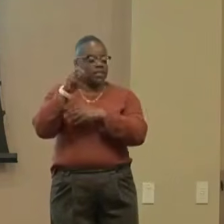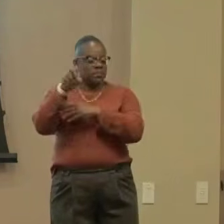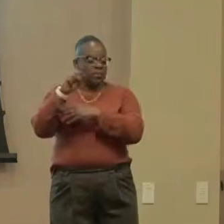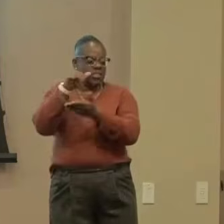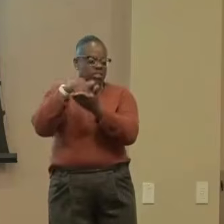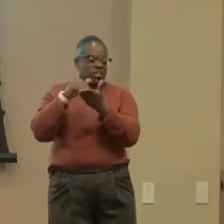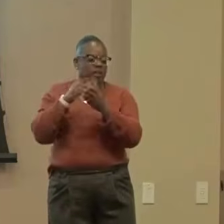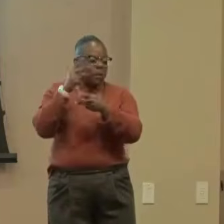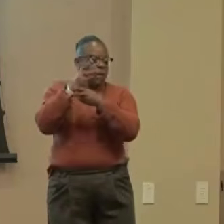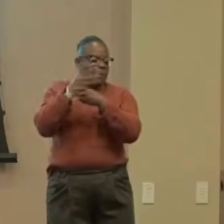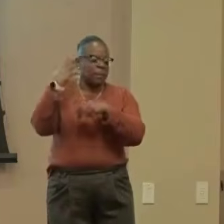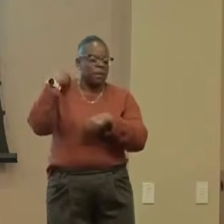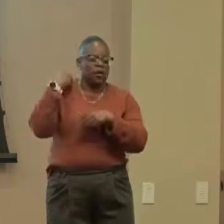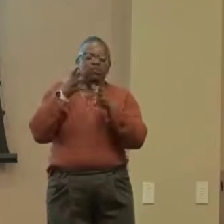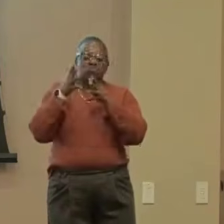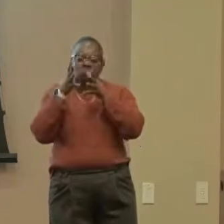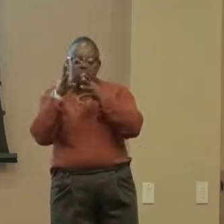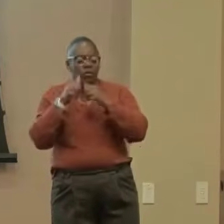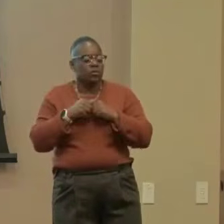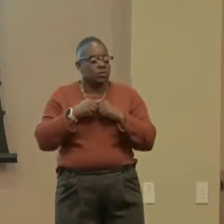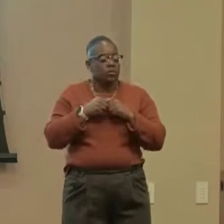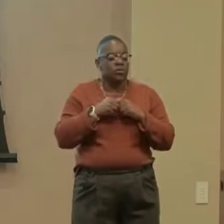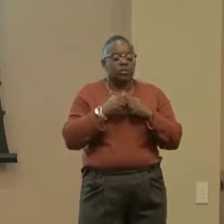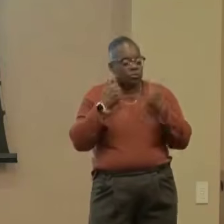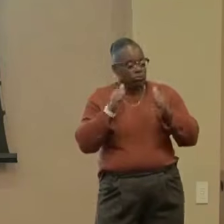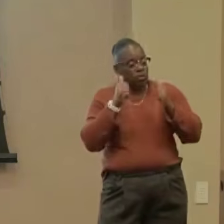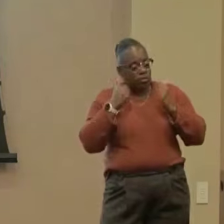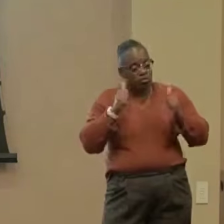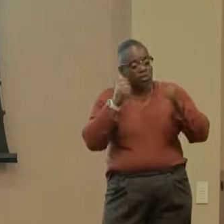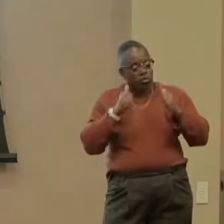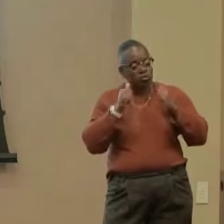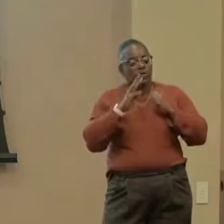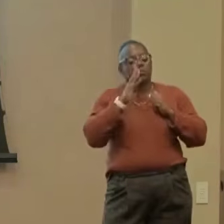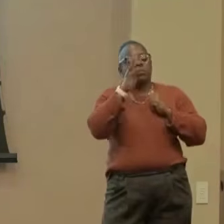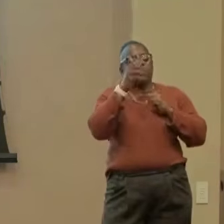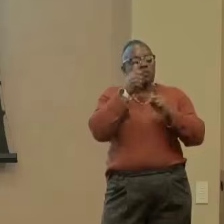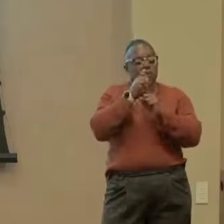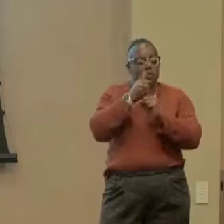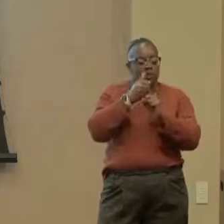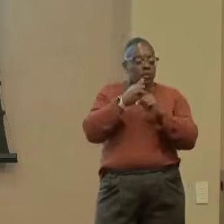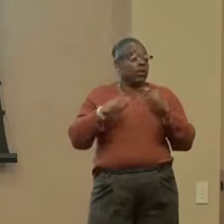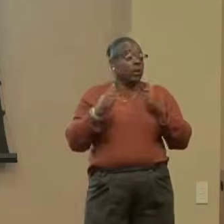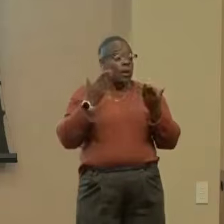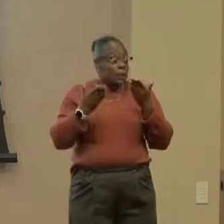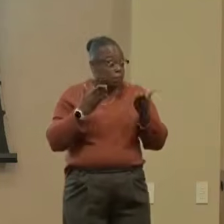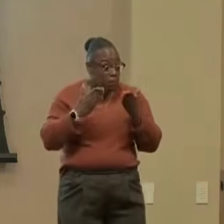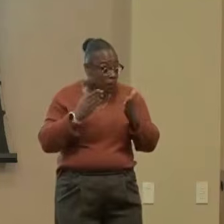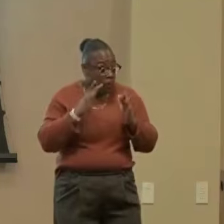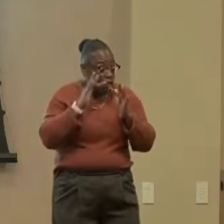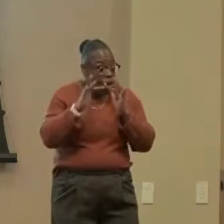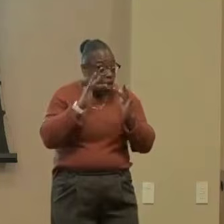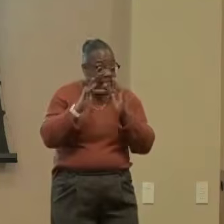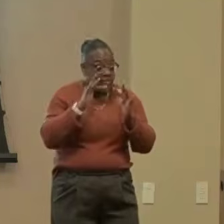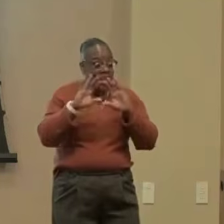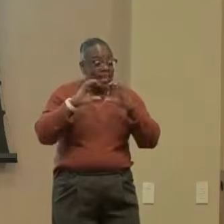too. And I would just keep trying to advocate for yourself. See if there's even online classes maybe,